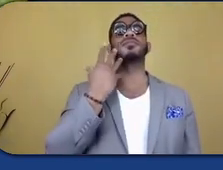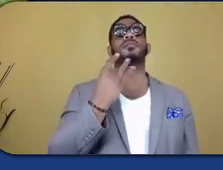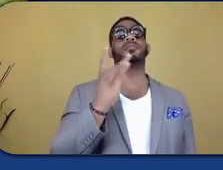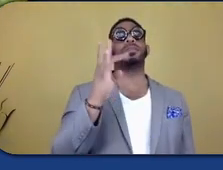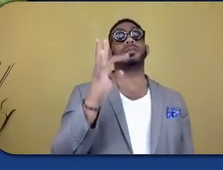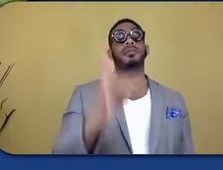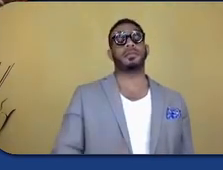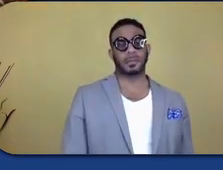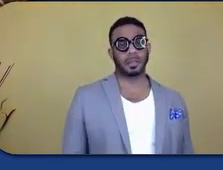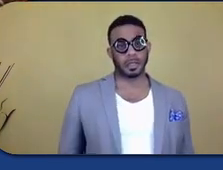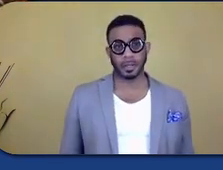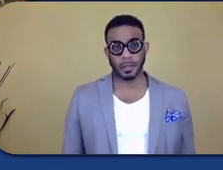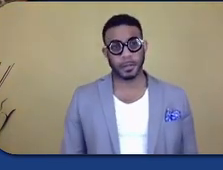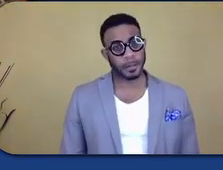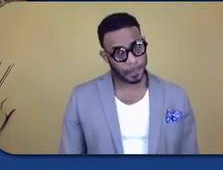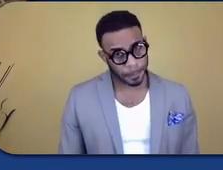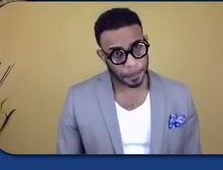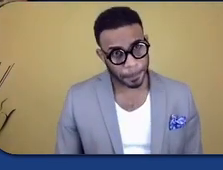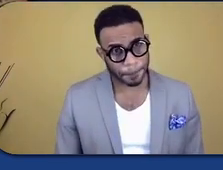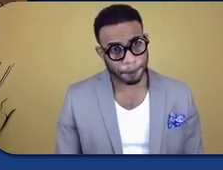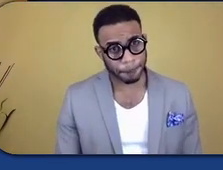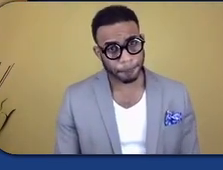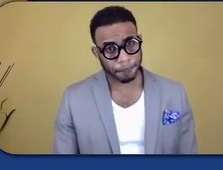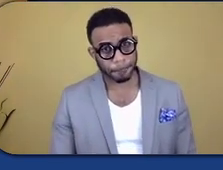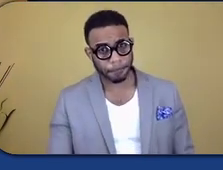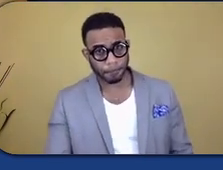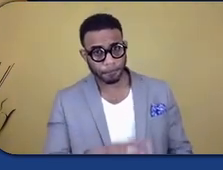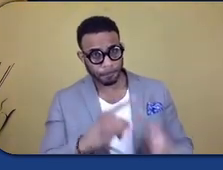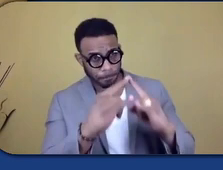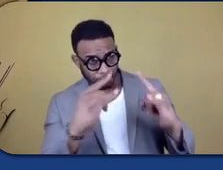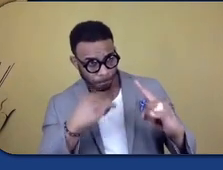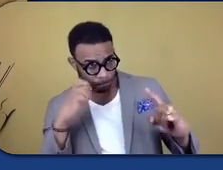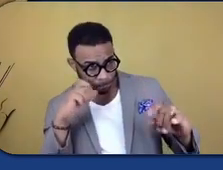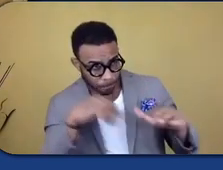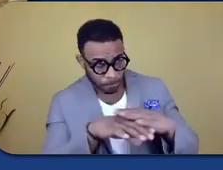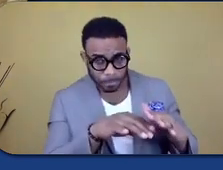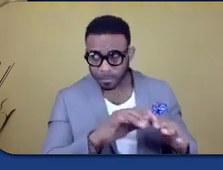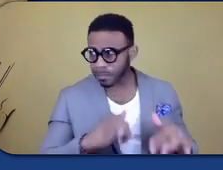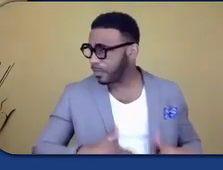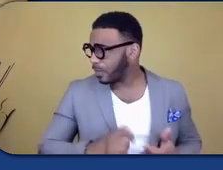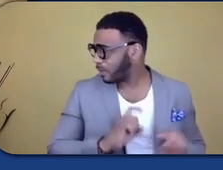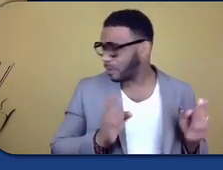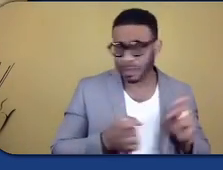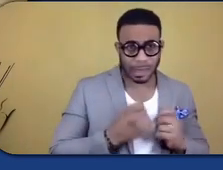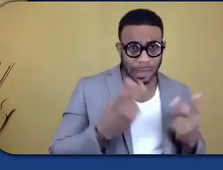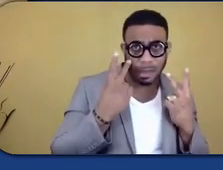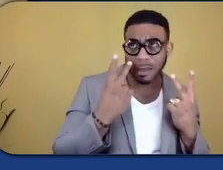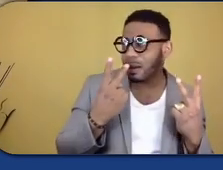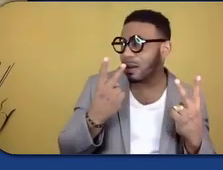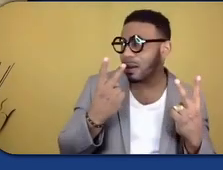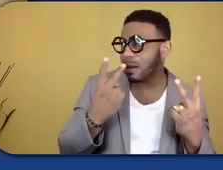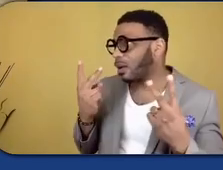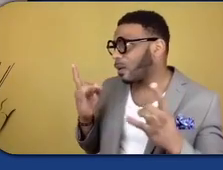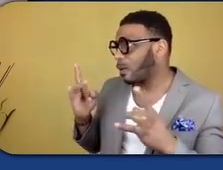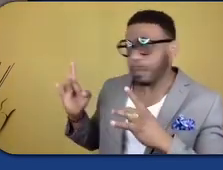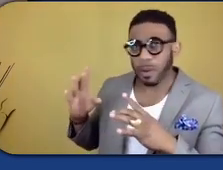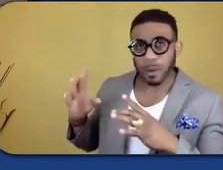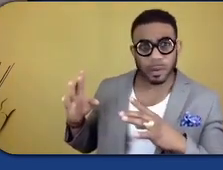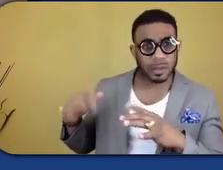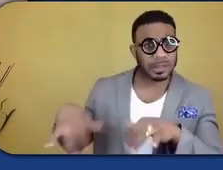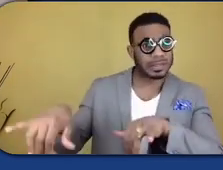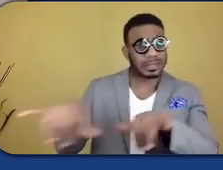The situation I went through changed my life. It was because I saw that illiteracy is tearing the country